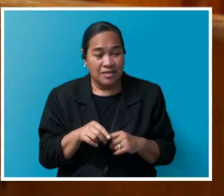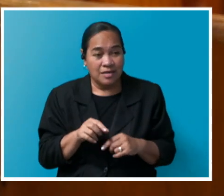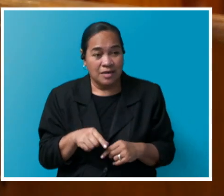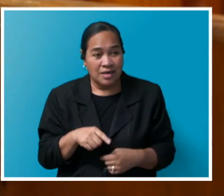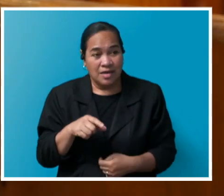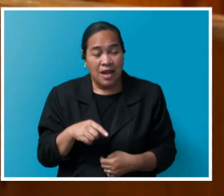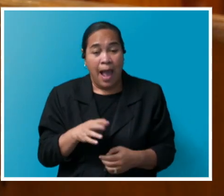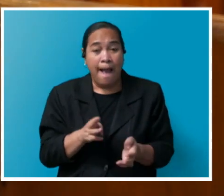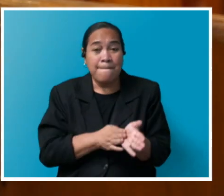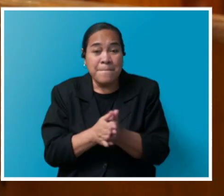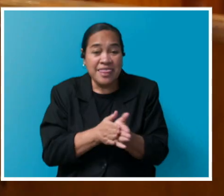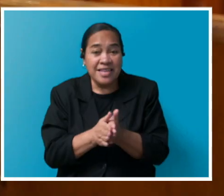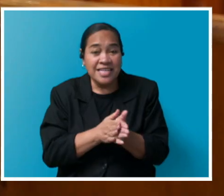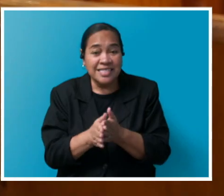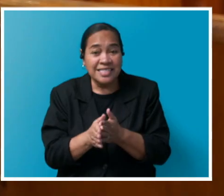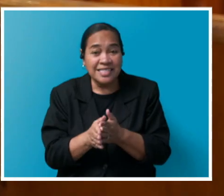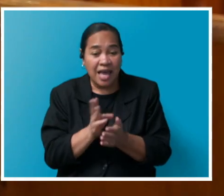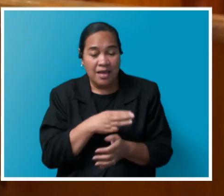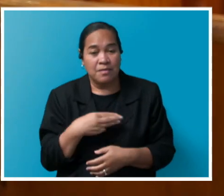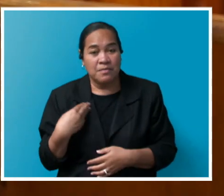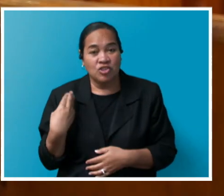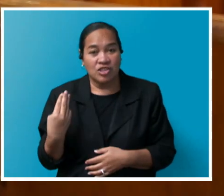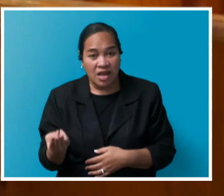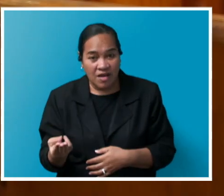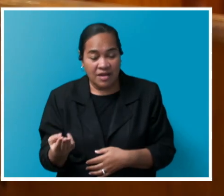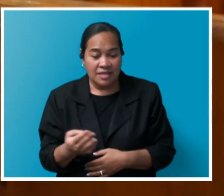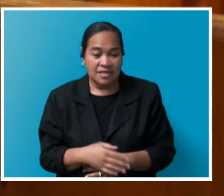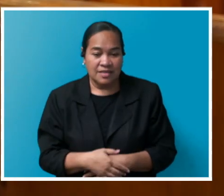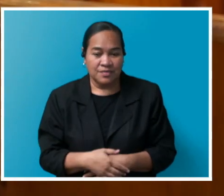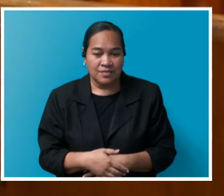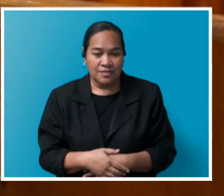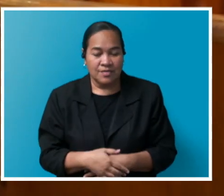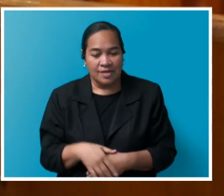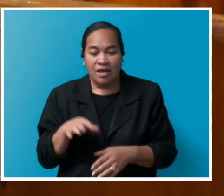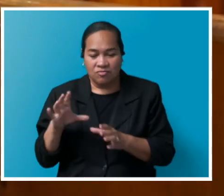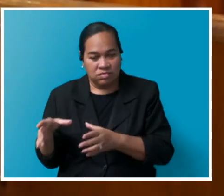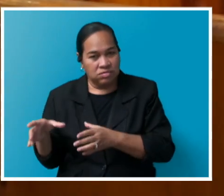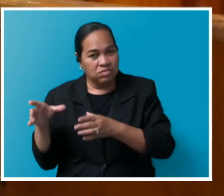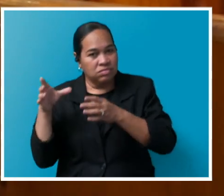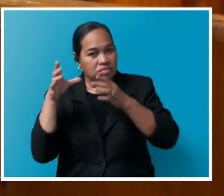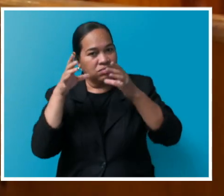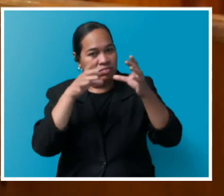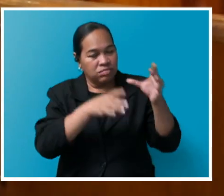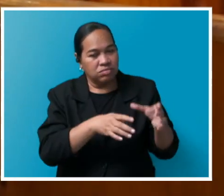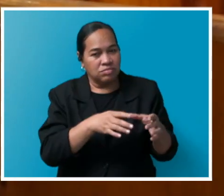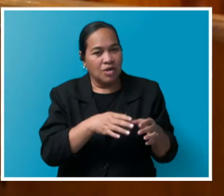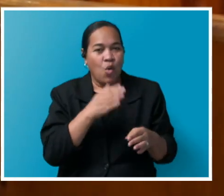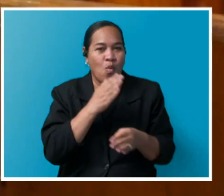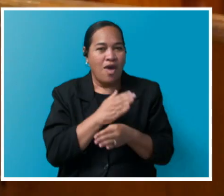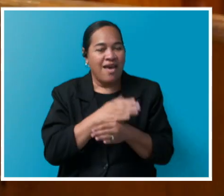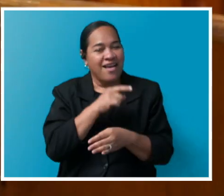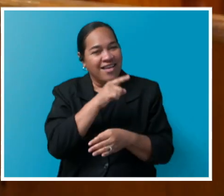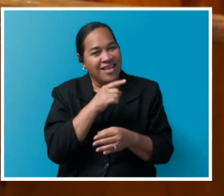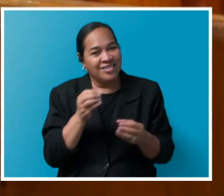Methodist missionaries were called to go to the Solomons with